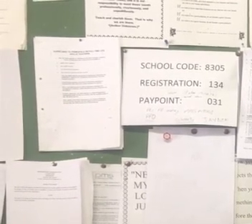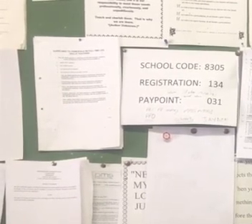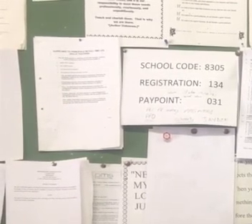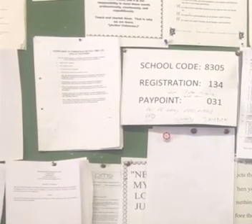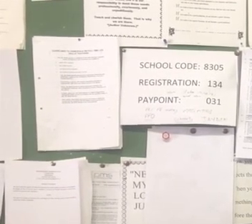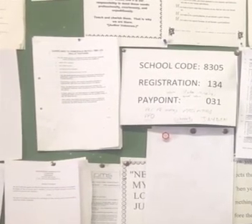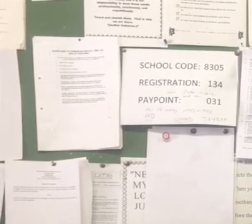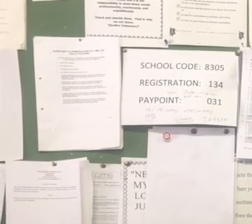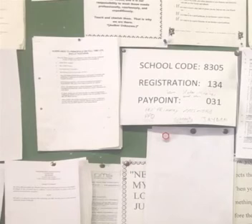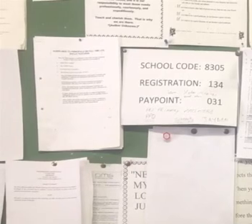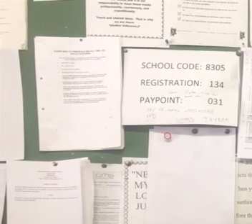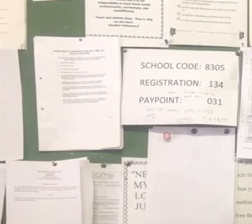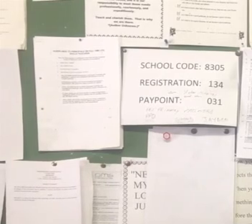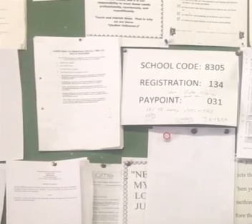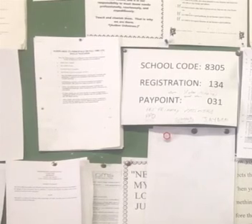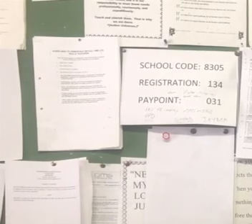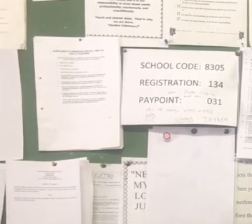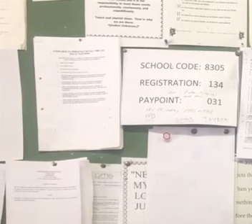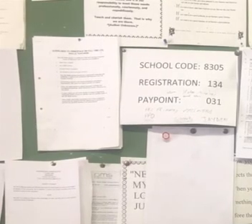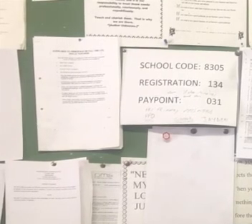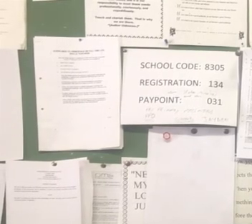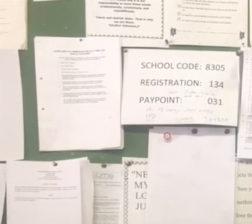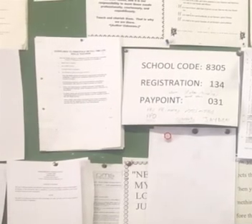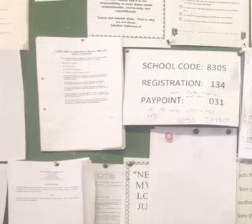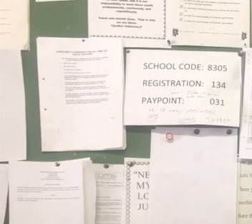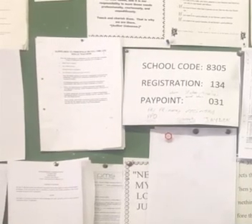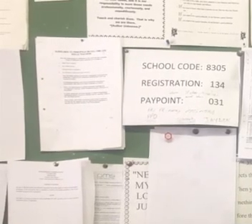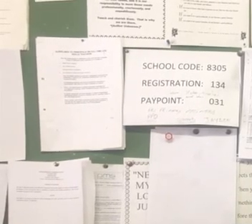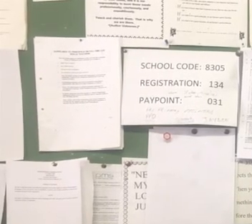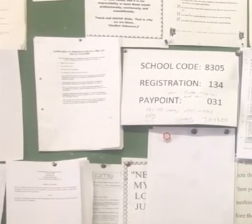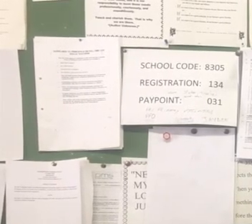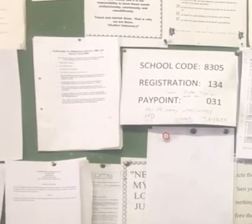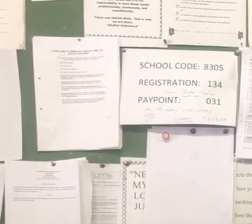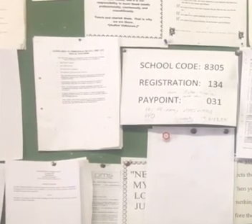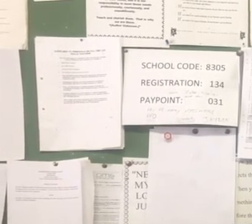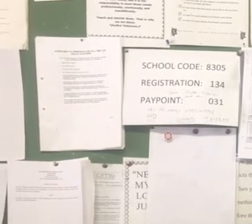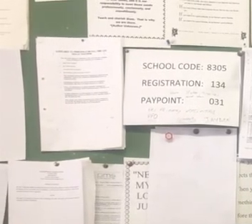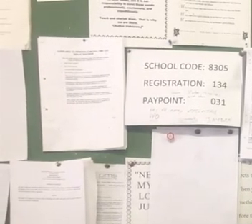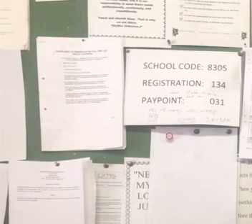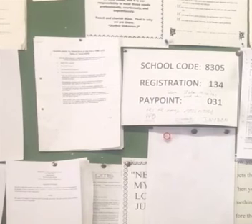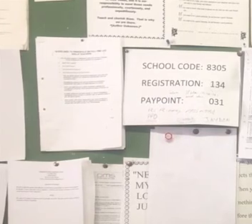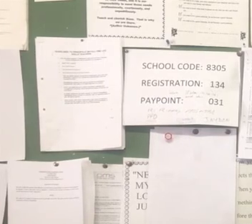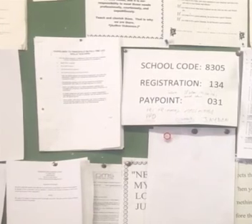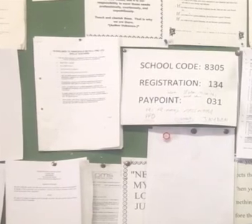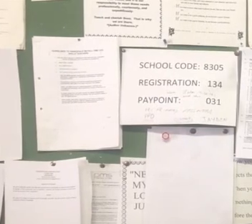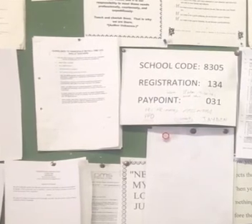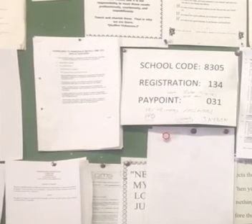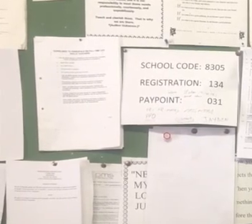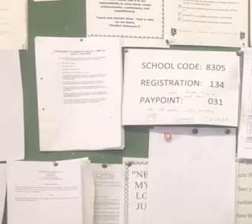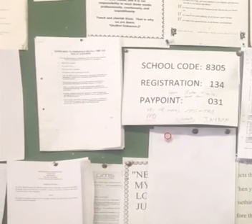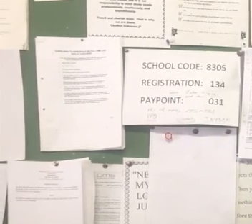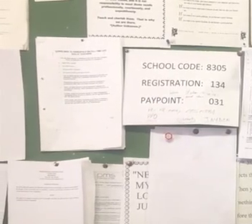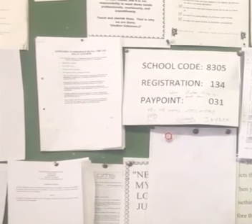office, and we tried to distribute them to schools. All schools